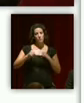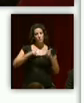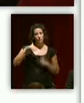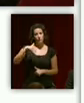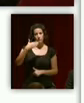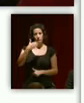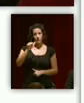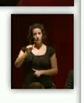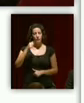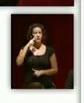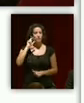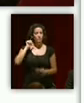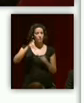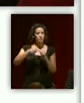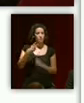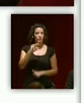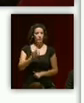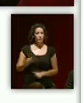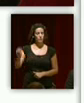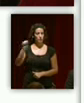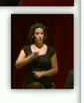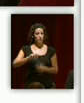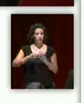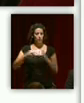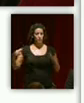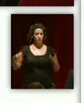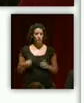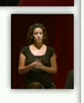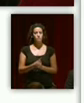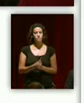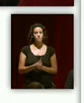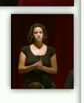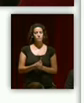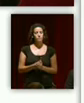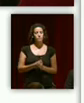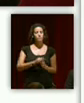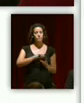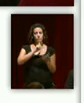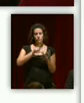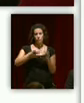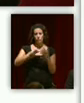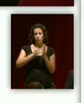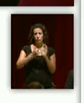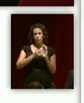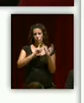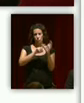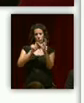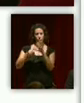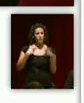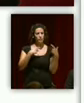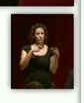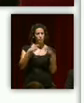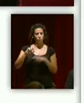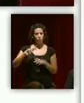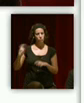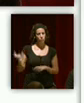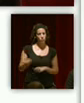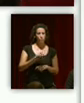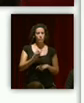engineer, graduated in the University of Seville, and he's got an MBA in ICT. He's participated in multiple projects for